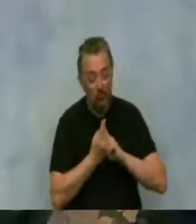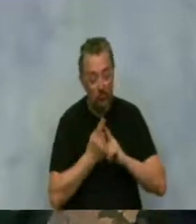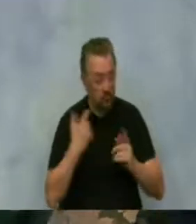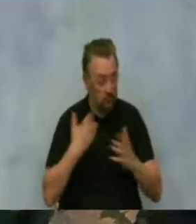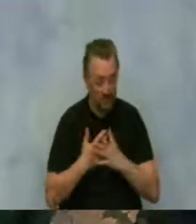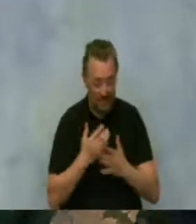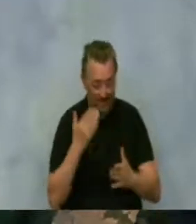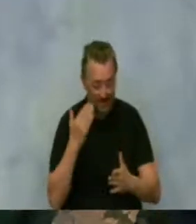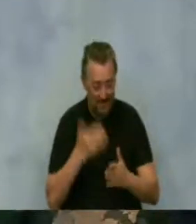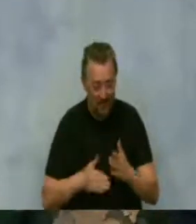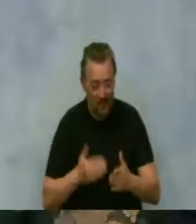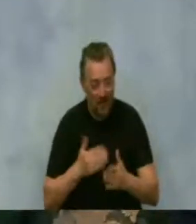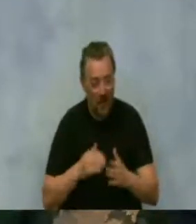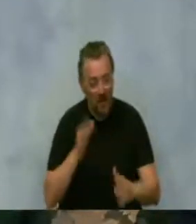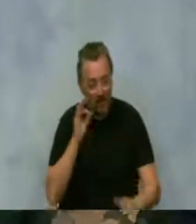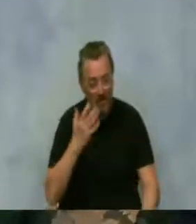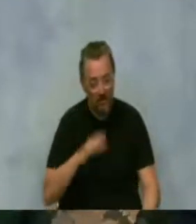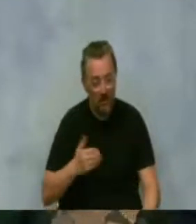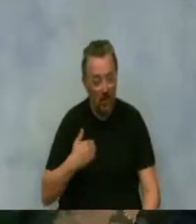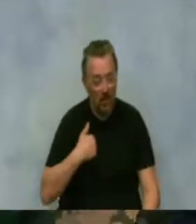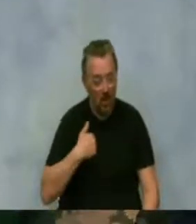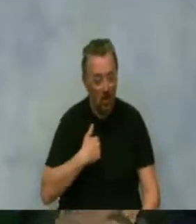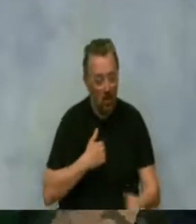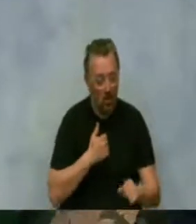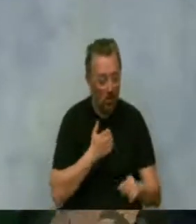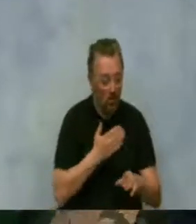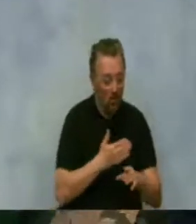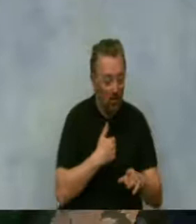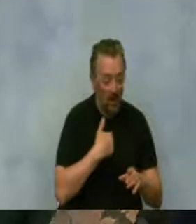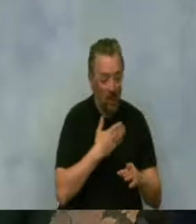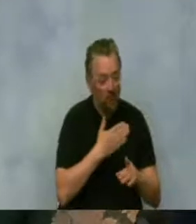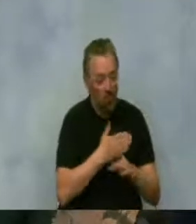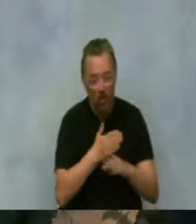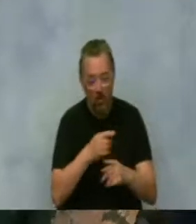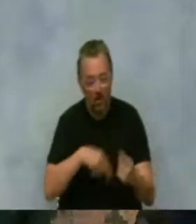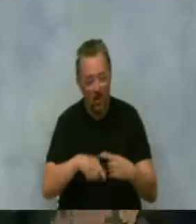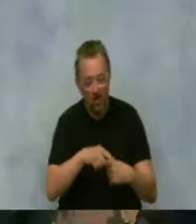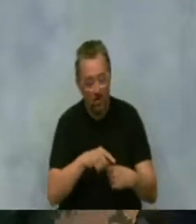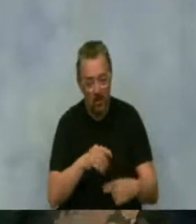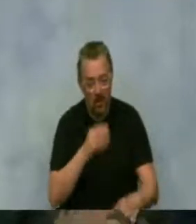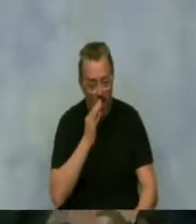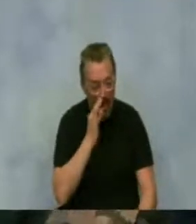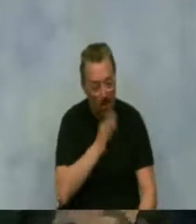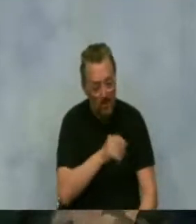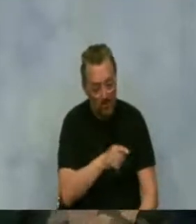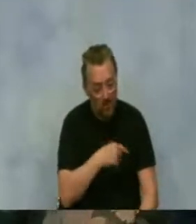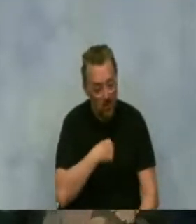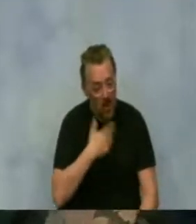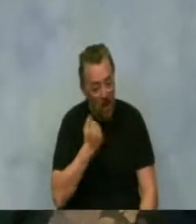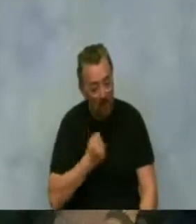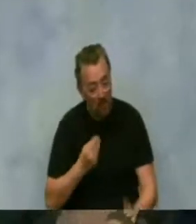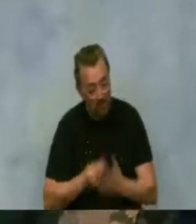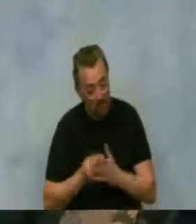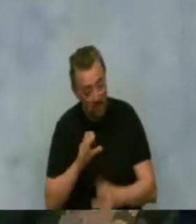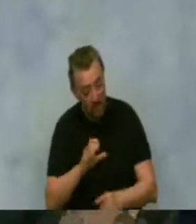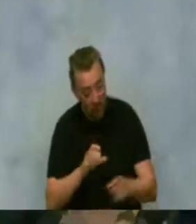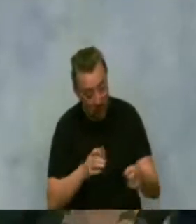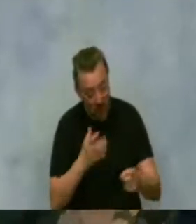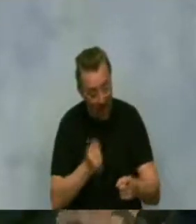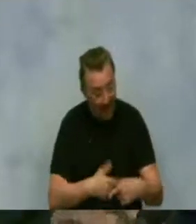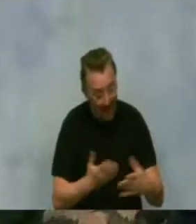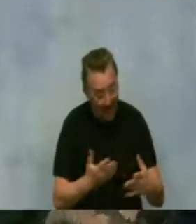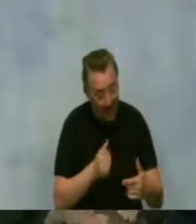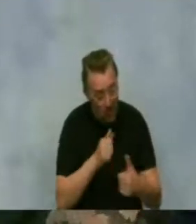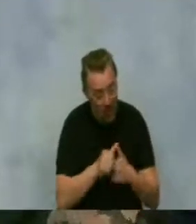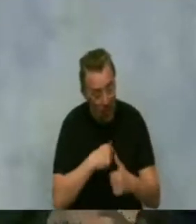years. They've never come to my firm or any of the firms that I've worked for and said, we've got some funding, do you have anything suitable